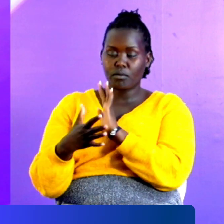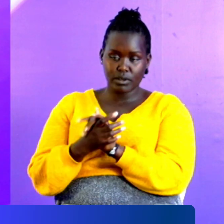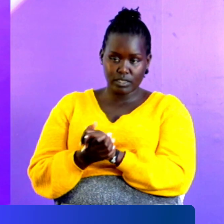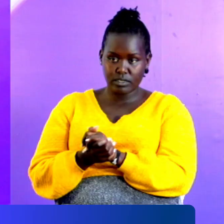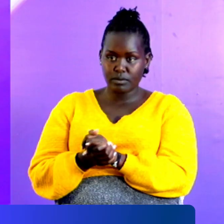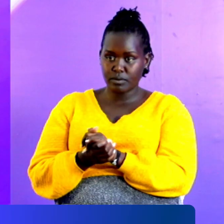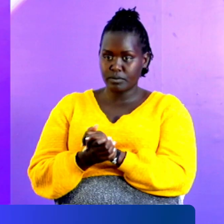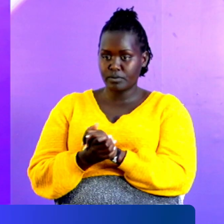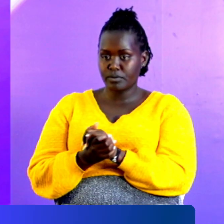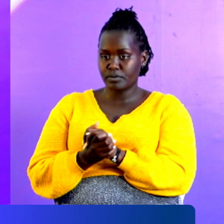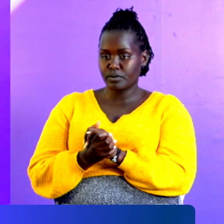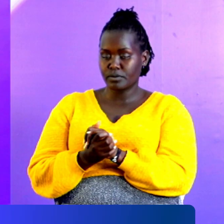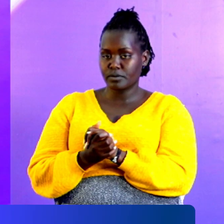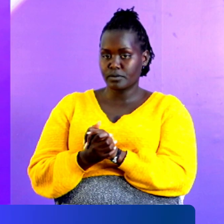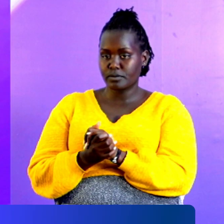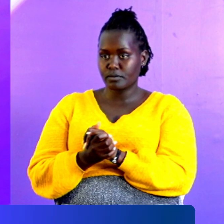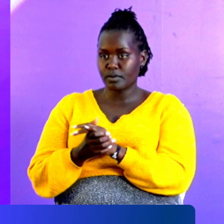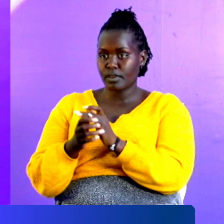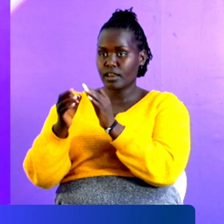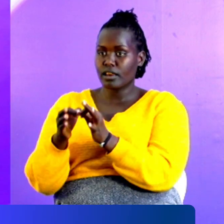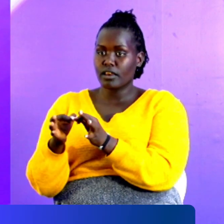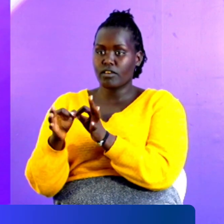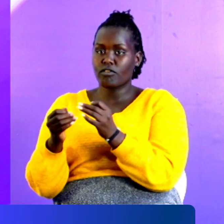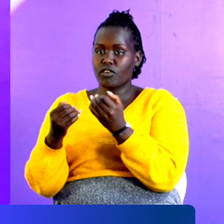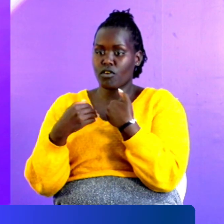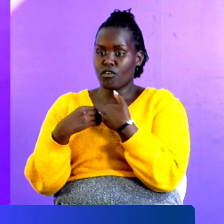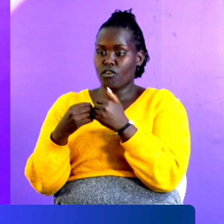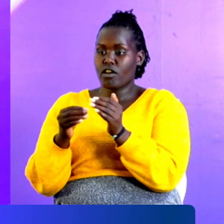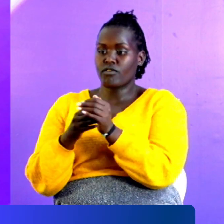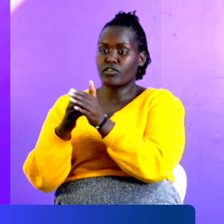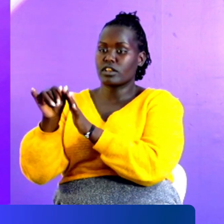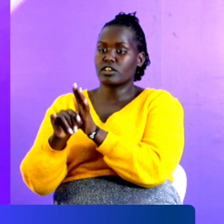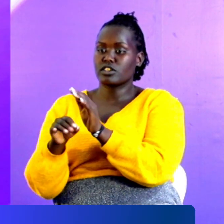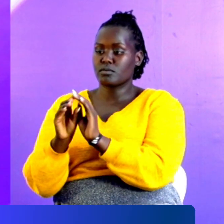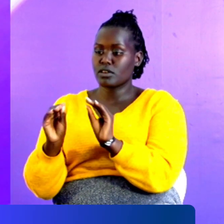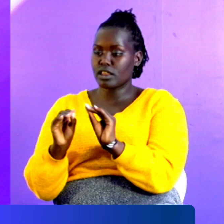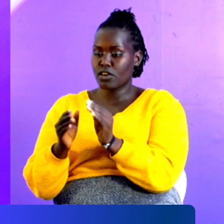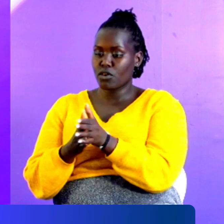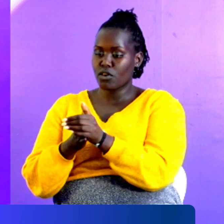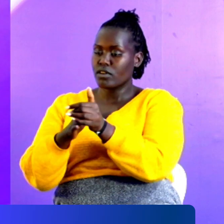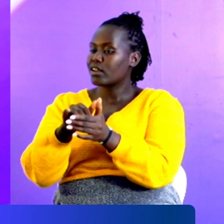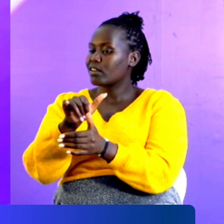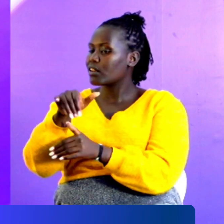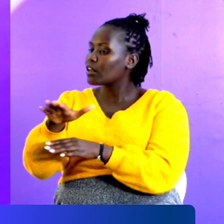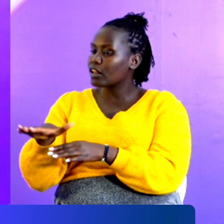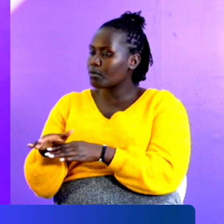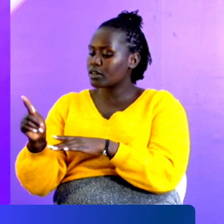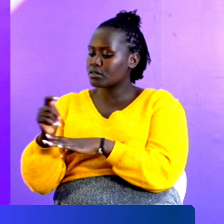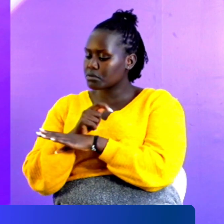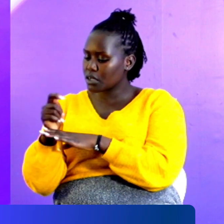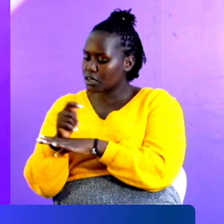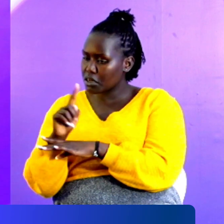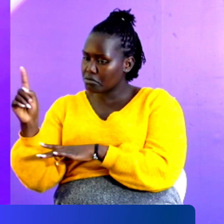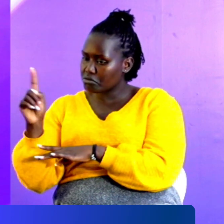to Tantamount. being a Yeah. leader. Yeah. If you have no leadership, you have not even led anywhere. Yeah. You have not trained for it. Yeah. You have